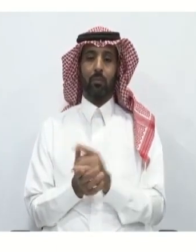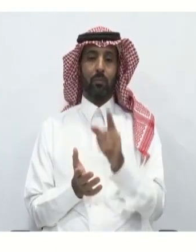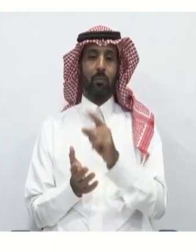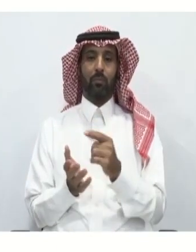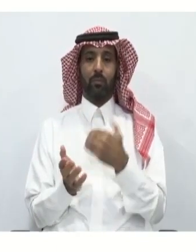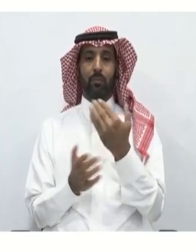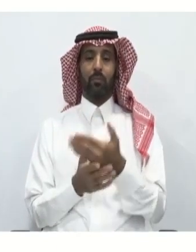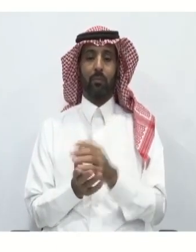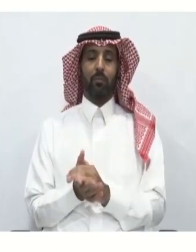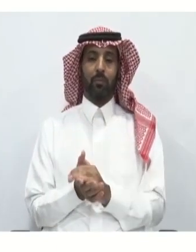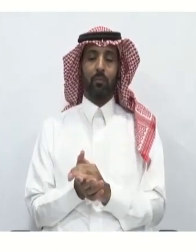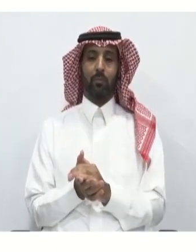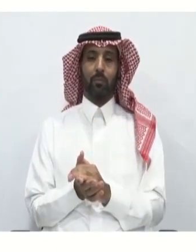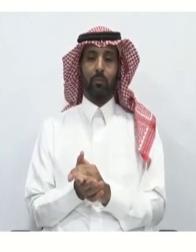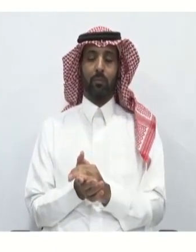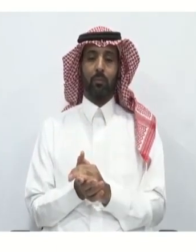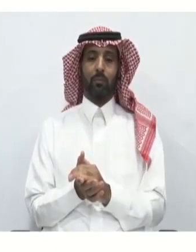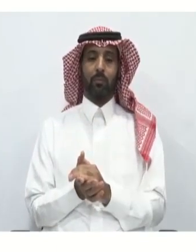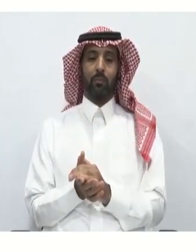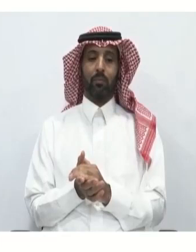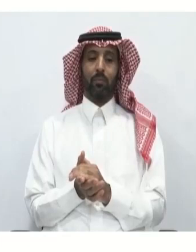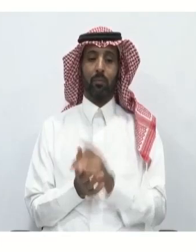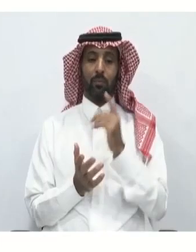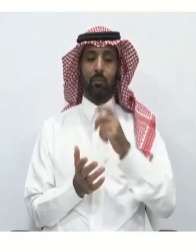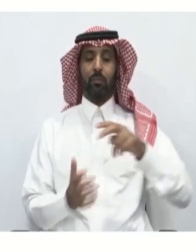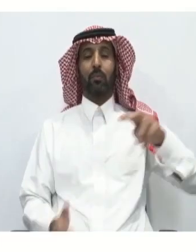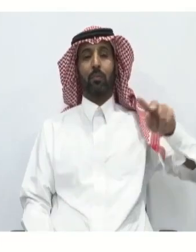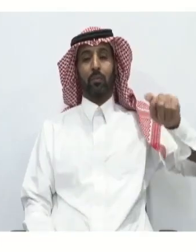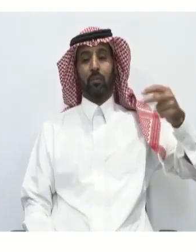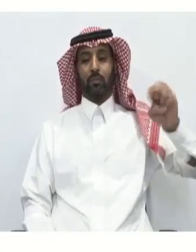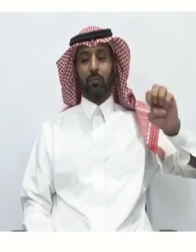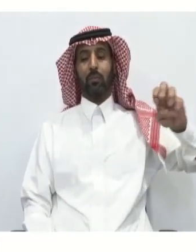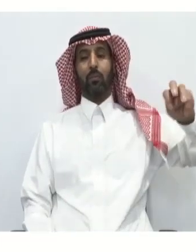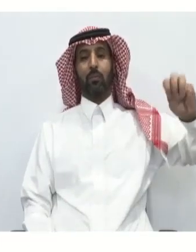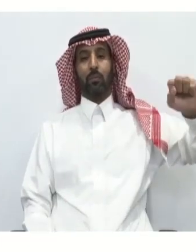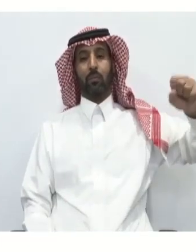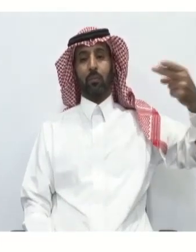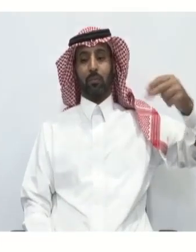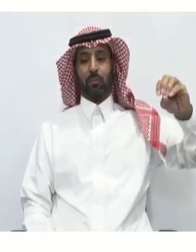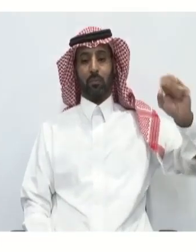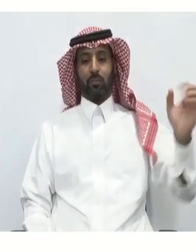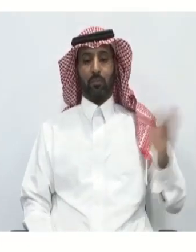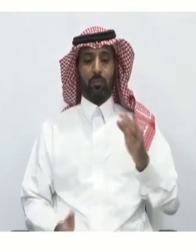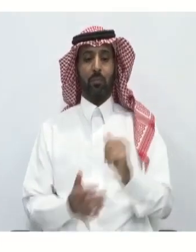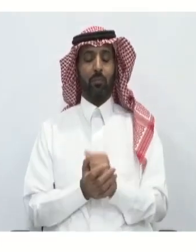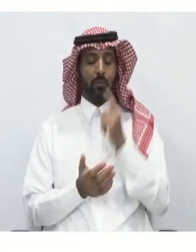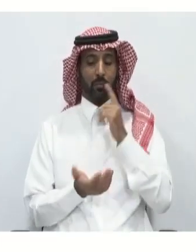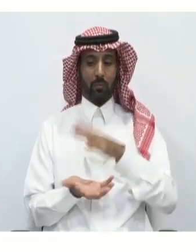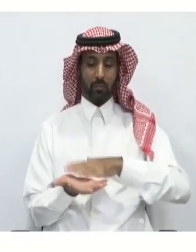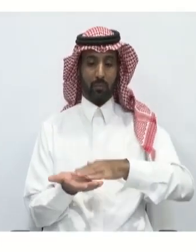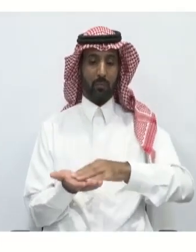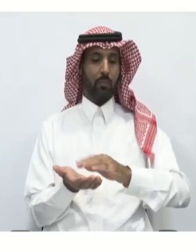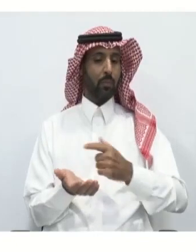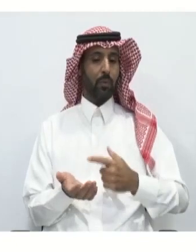later. So let's listen. The Maho Bay Camps, St. John, U.S. Virgin Islands. The Maho